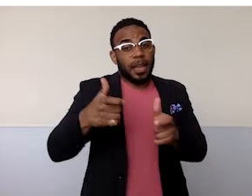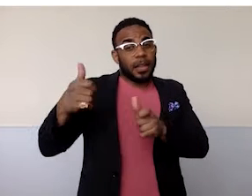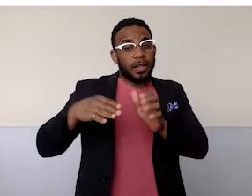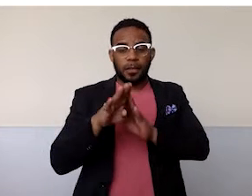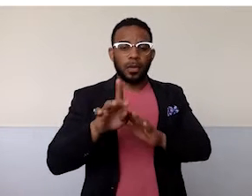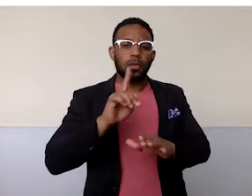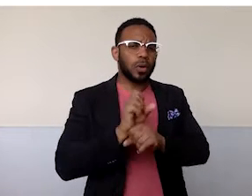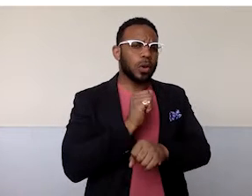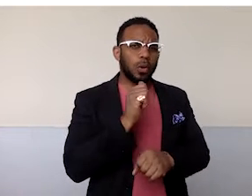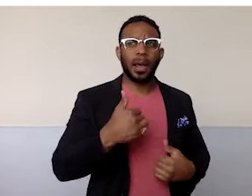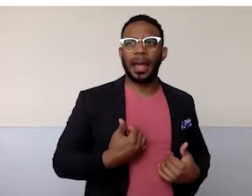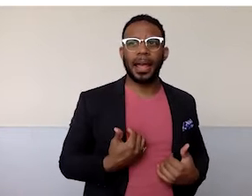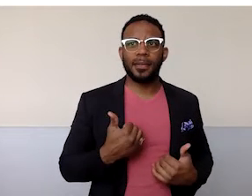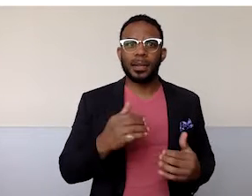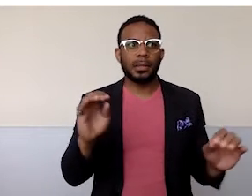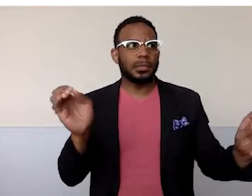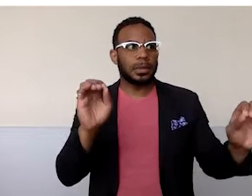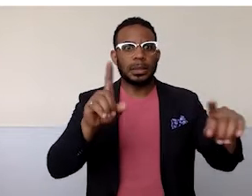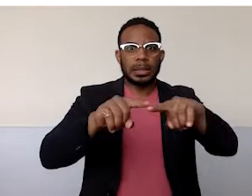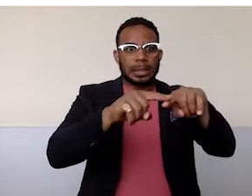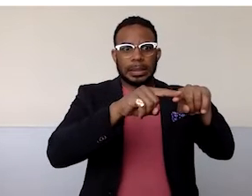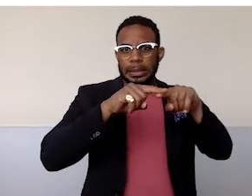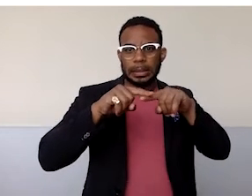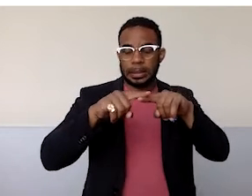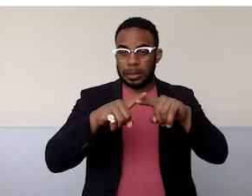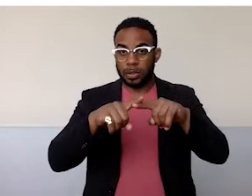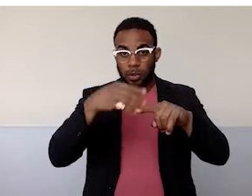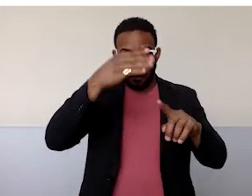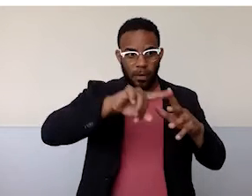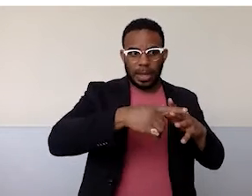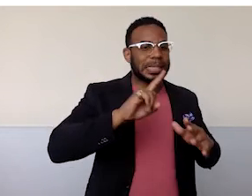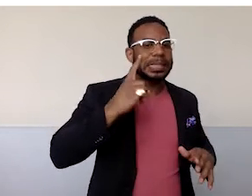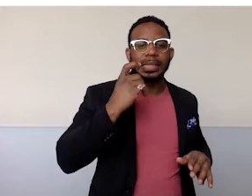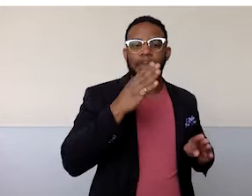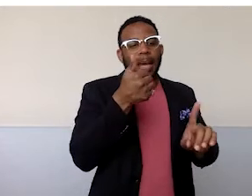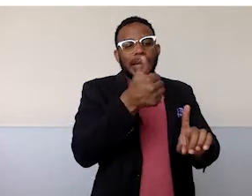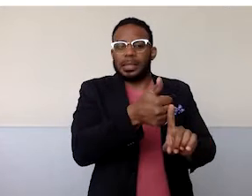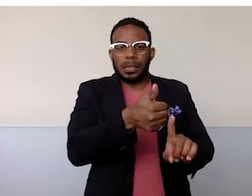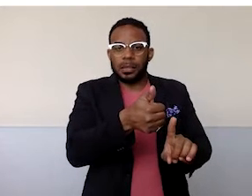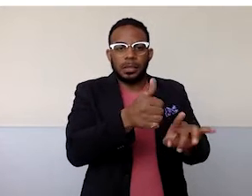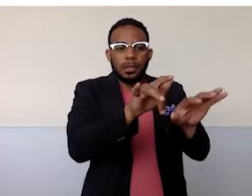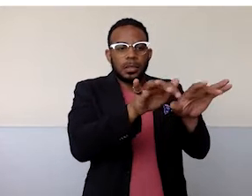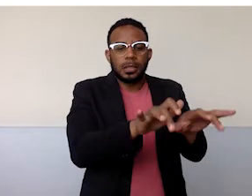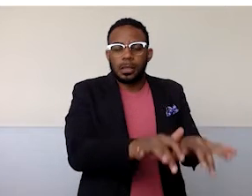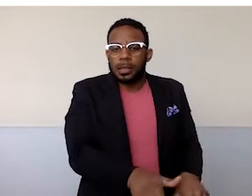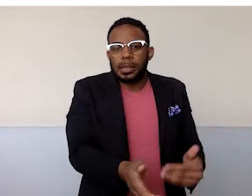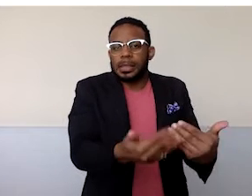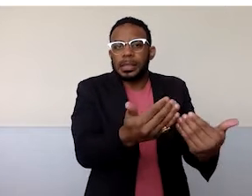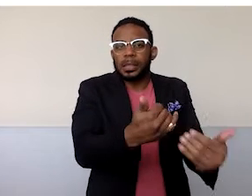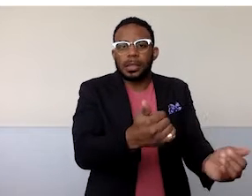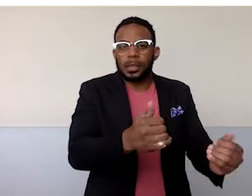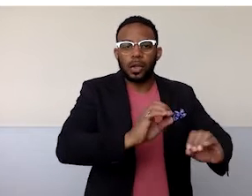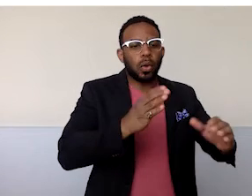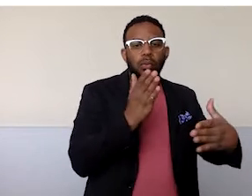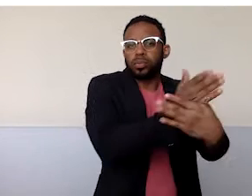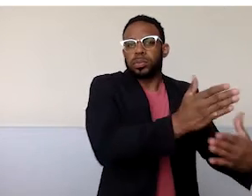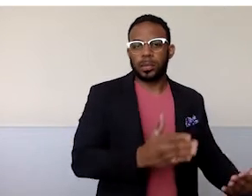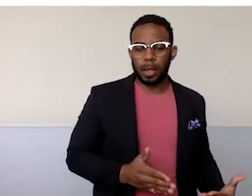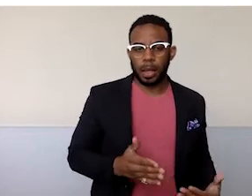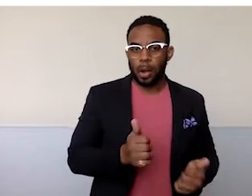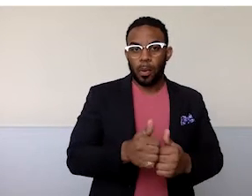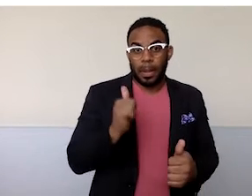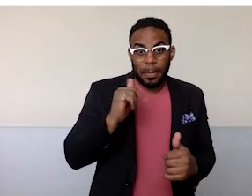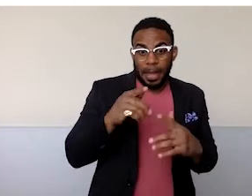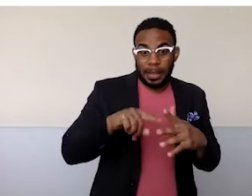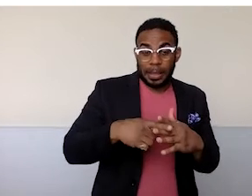development. You really don't have anything depending on anything. So the front end is just by itself, hosted somewhere. It has no interference with the